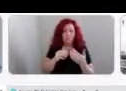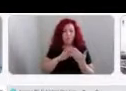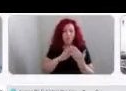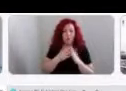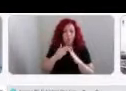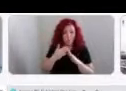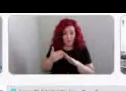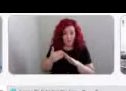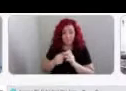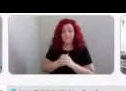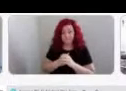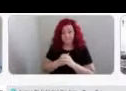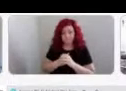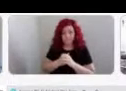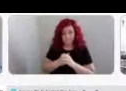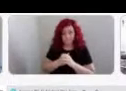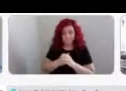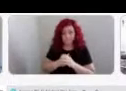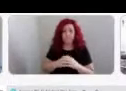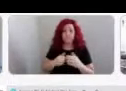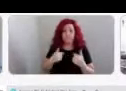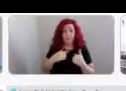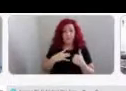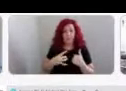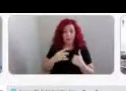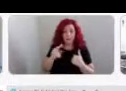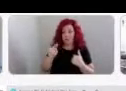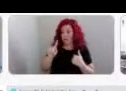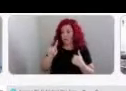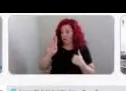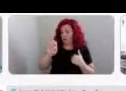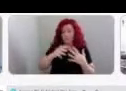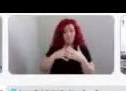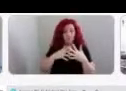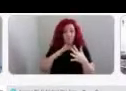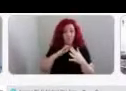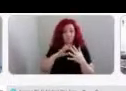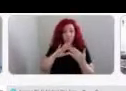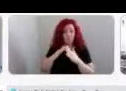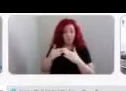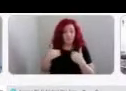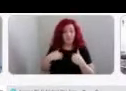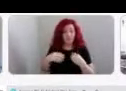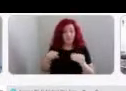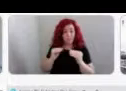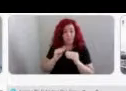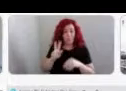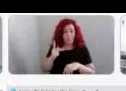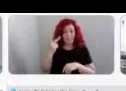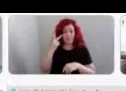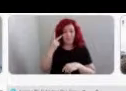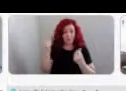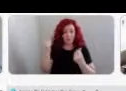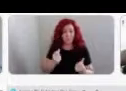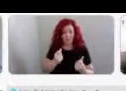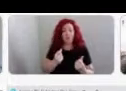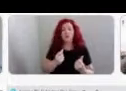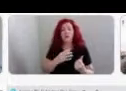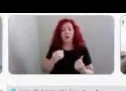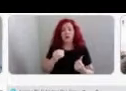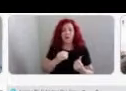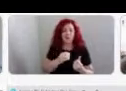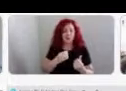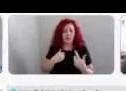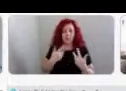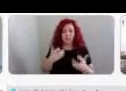see the native american communities of northern arizona have more political power and i certainly don't do not